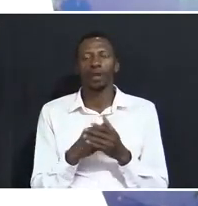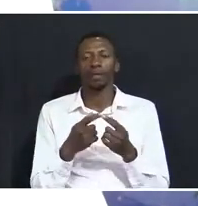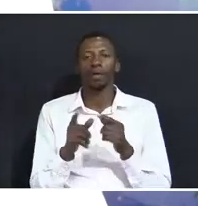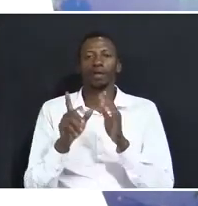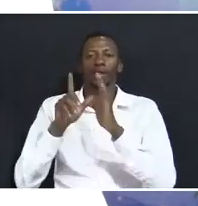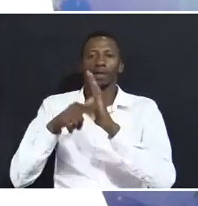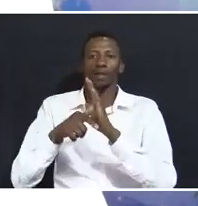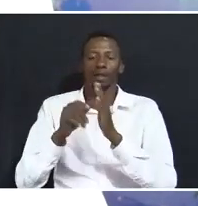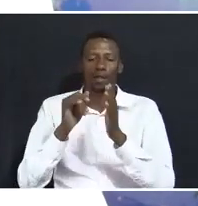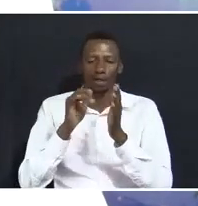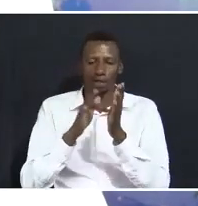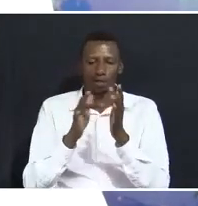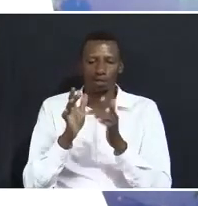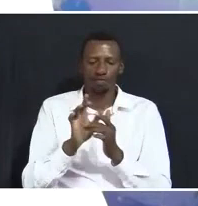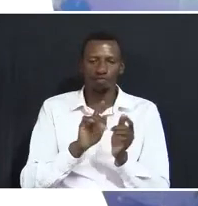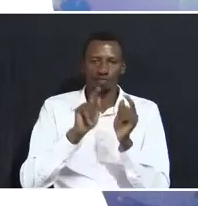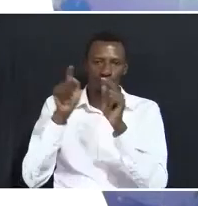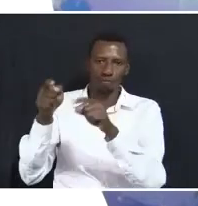went.